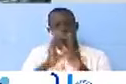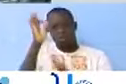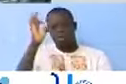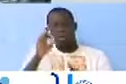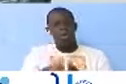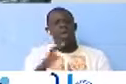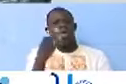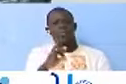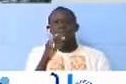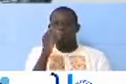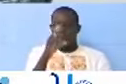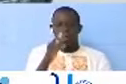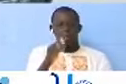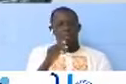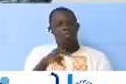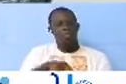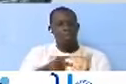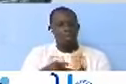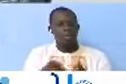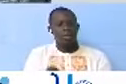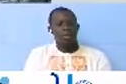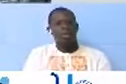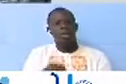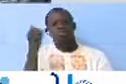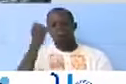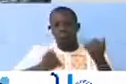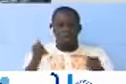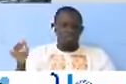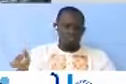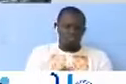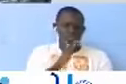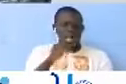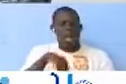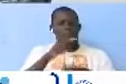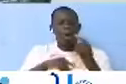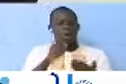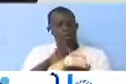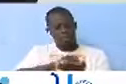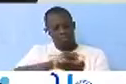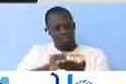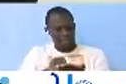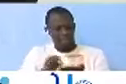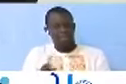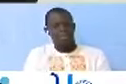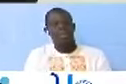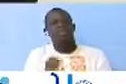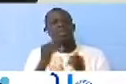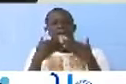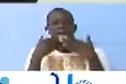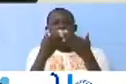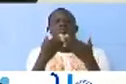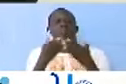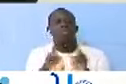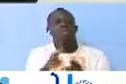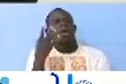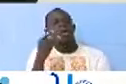Especially when they said it was a vehicle full of cannabis. Can you tell us how those allegations